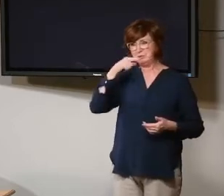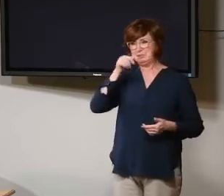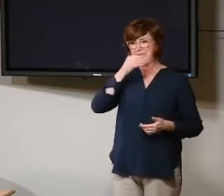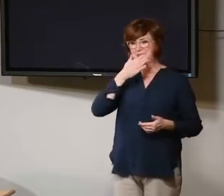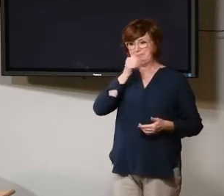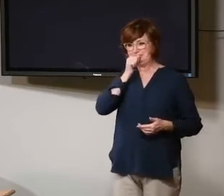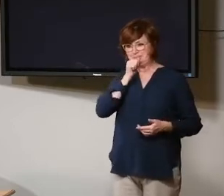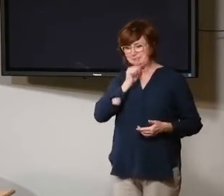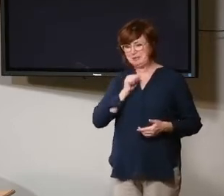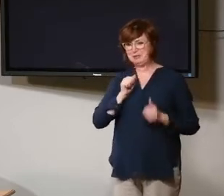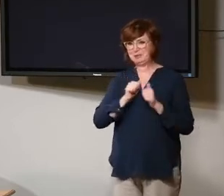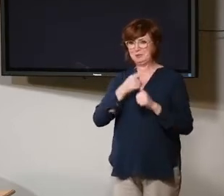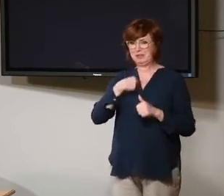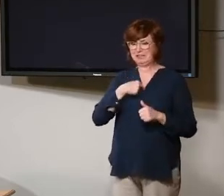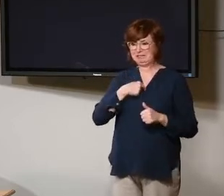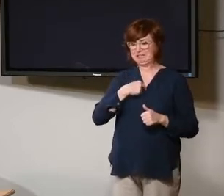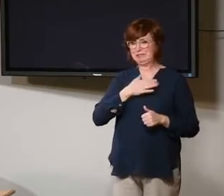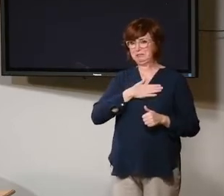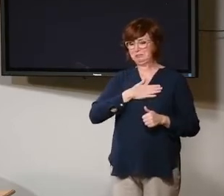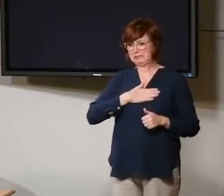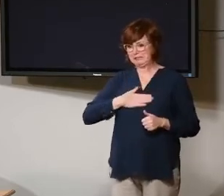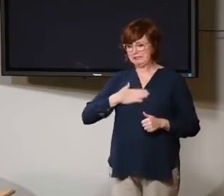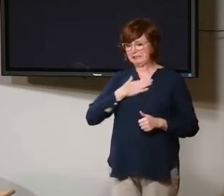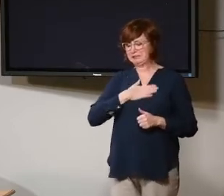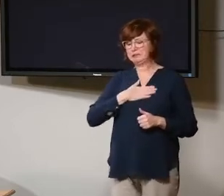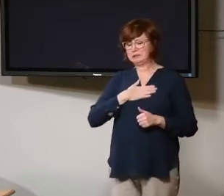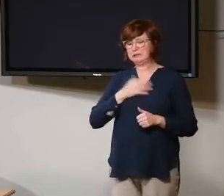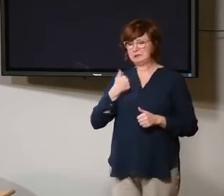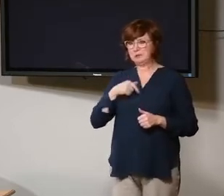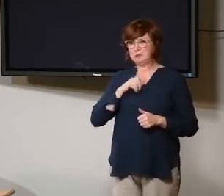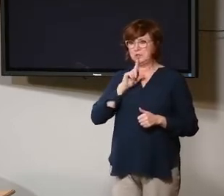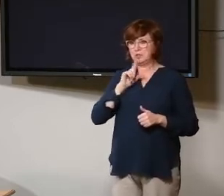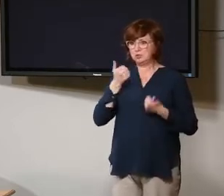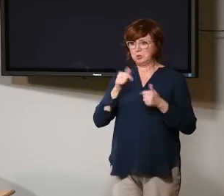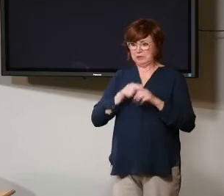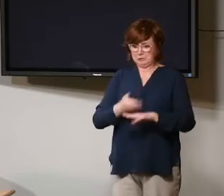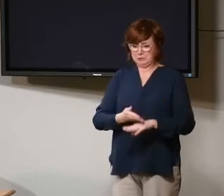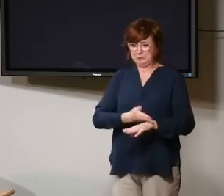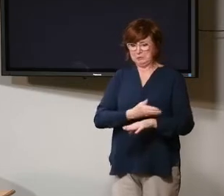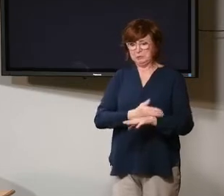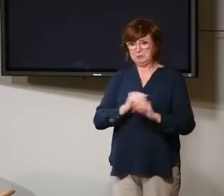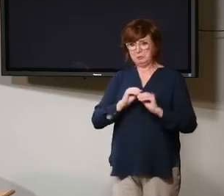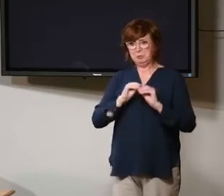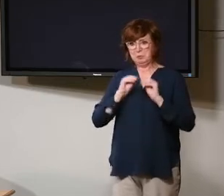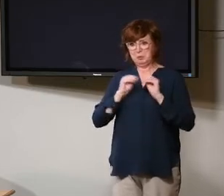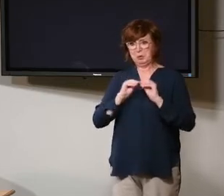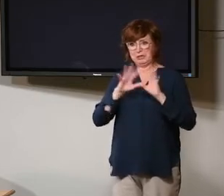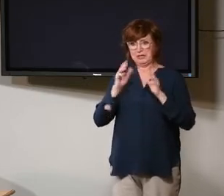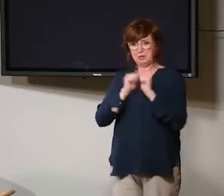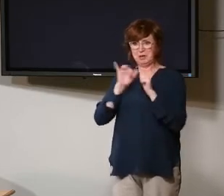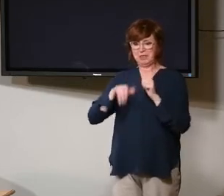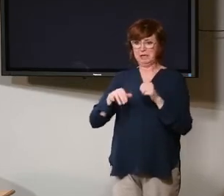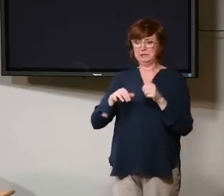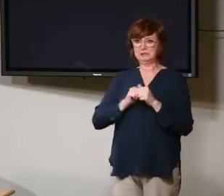us, we are endeavoring to get to a level of a higher degree of transparency on those types